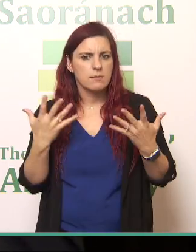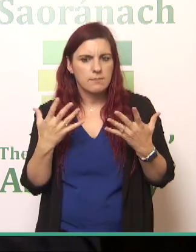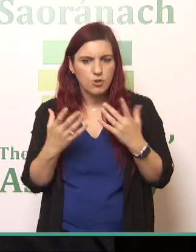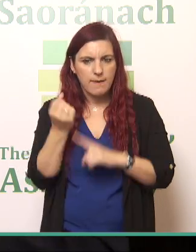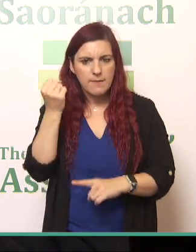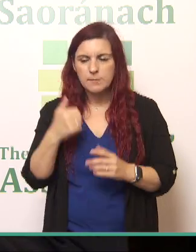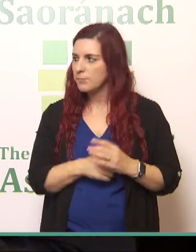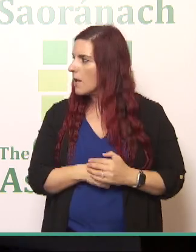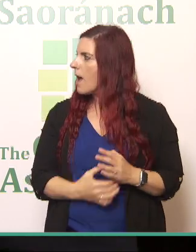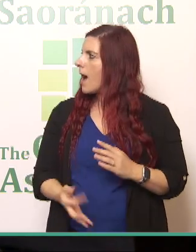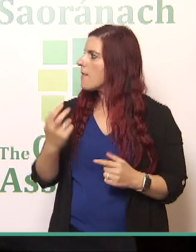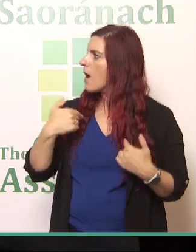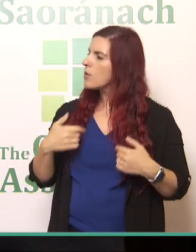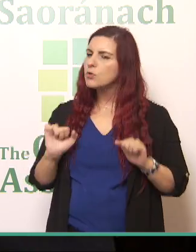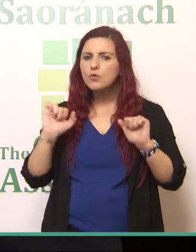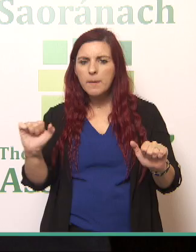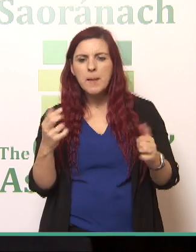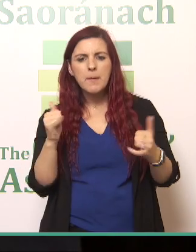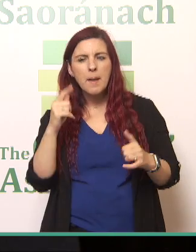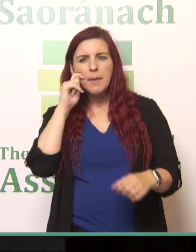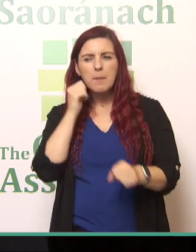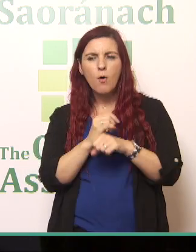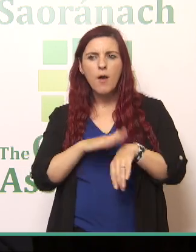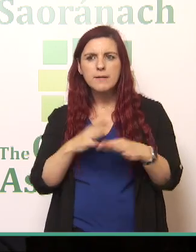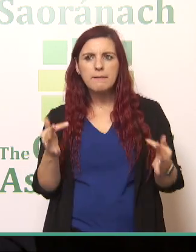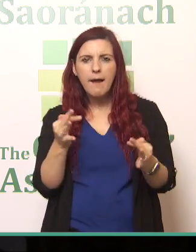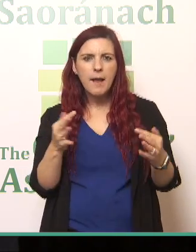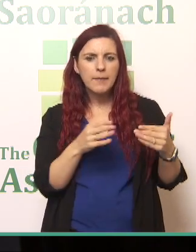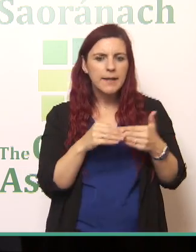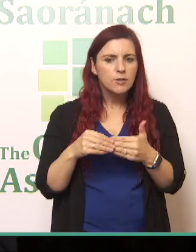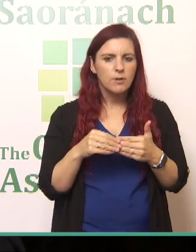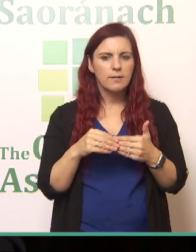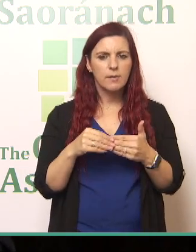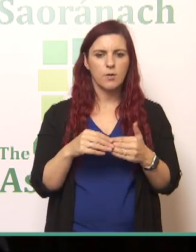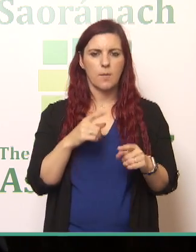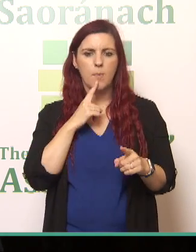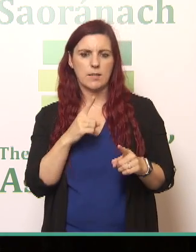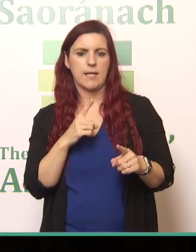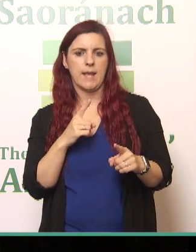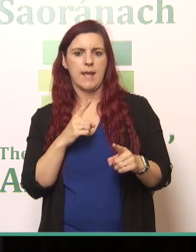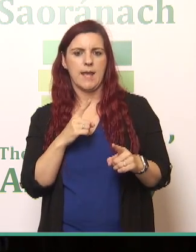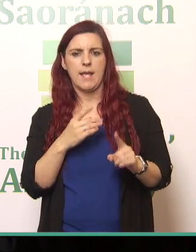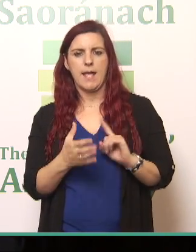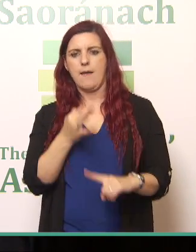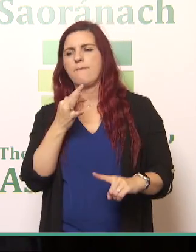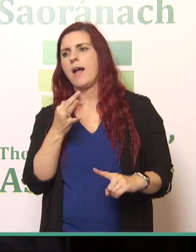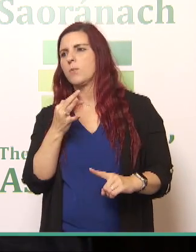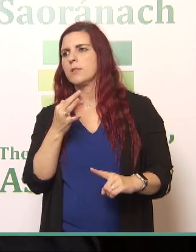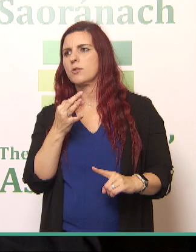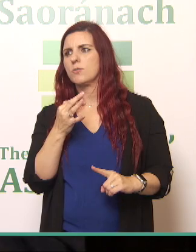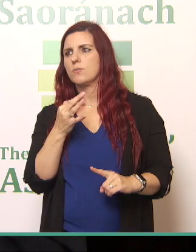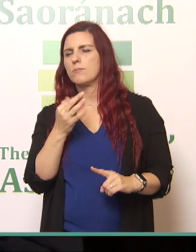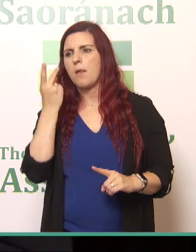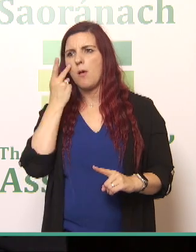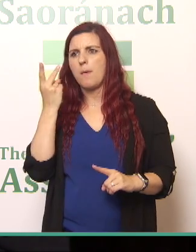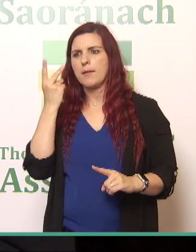condemn, and maybe I'm speaking more as a farm leader than as a farmer here today, and I apologise for that. If I was to condemn some things, it's good to look back as